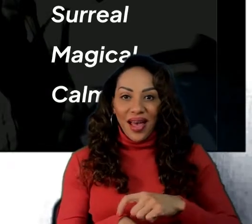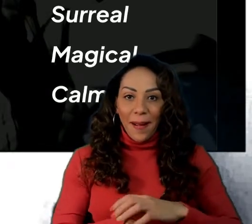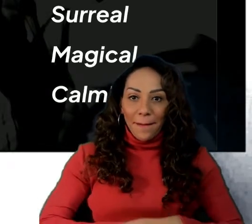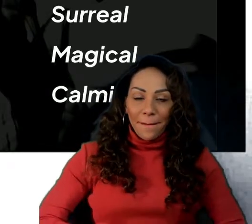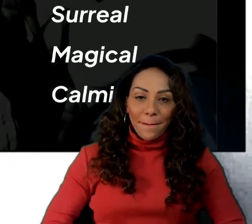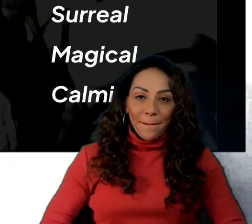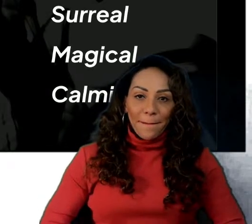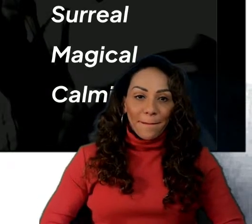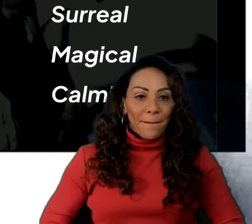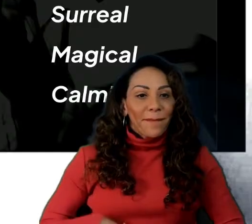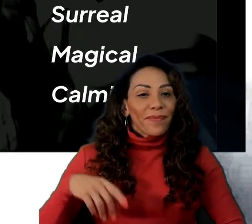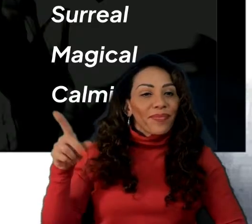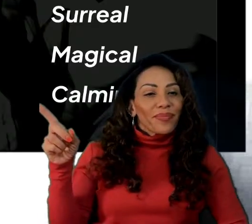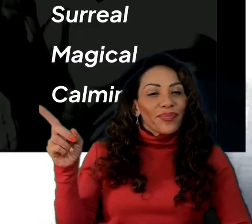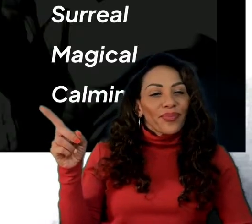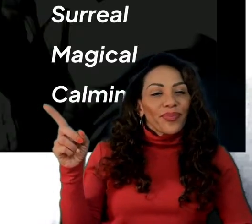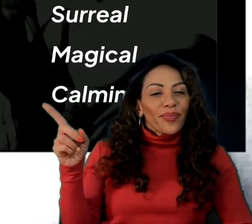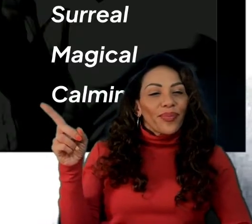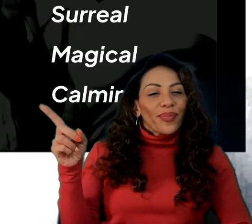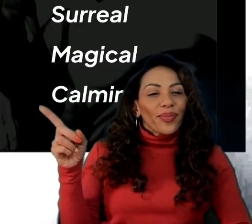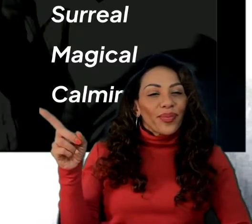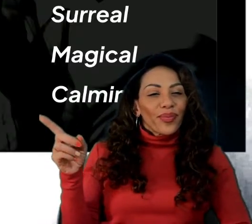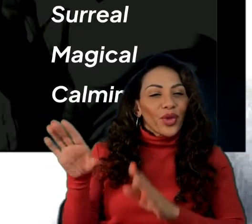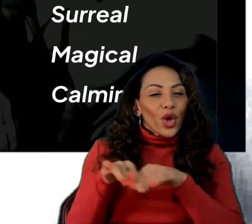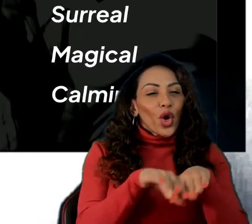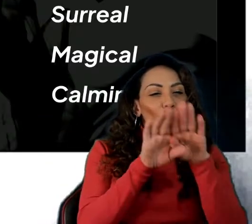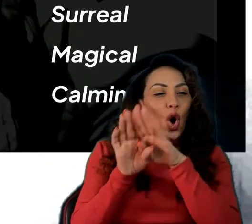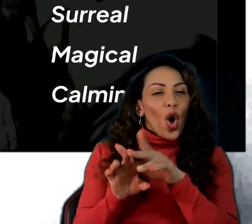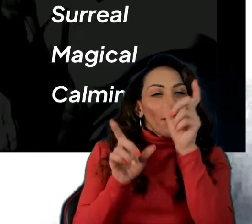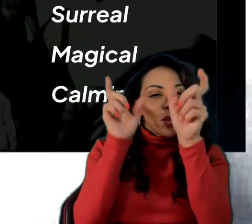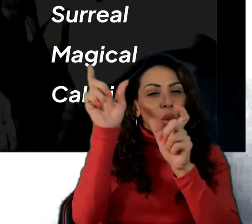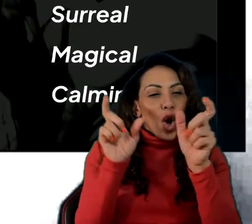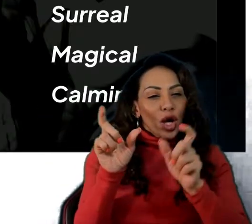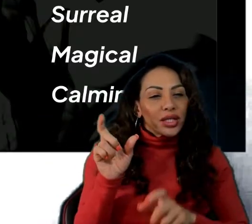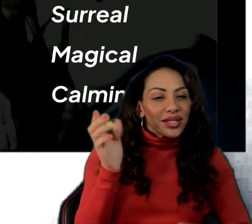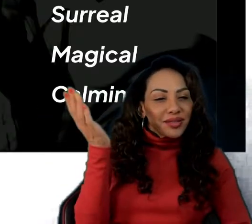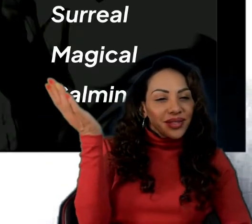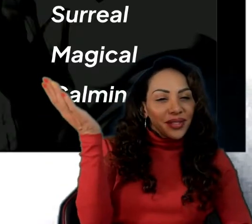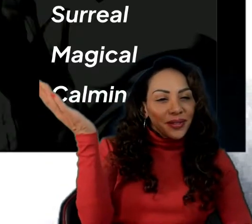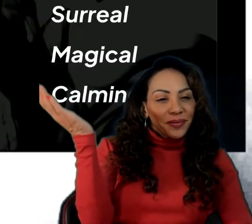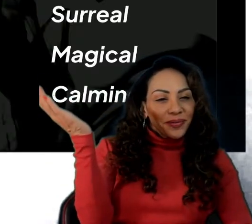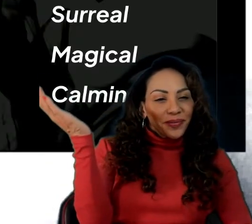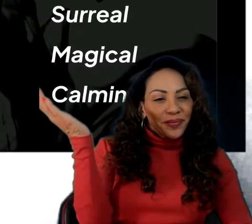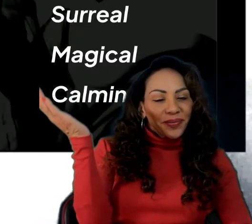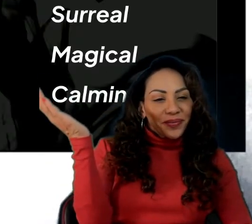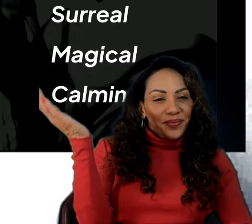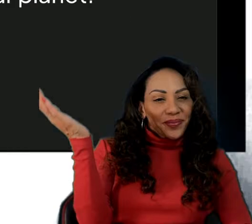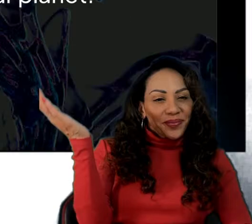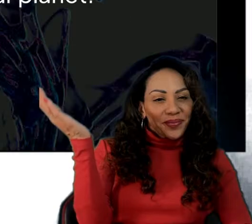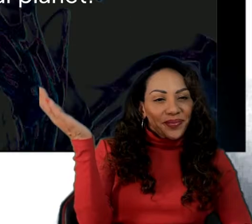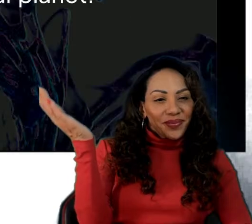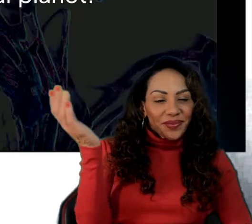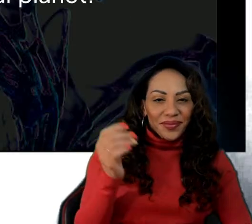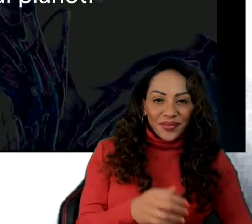Here are some common words used by the audience, the top words that came out of the surveys.